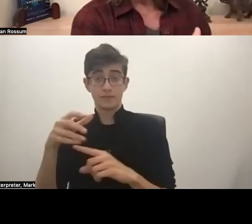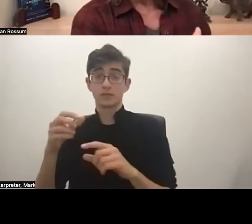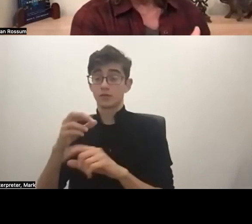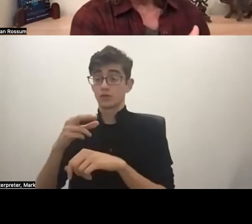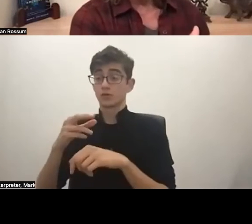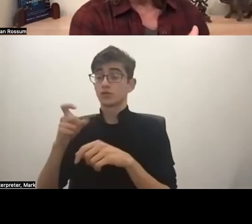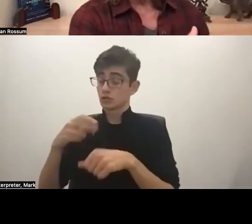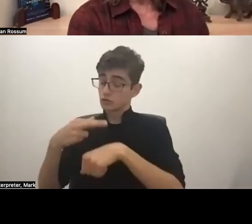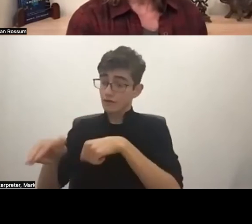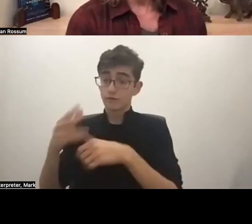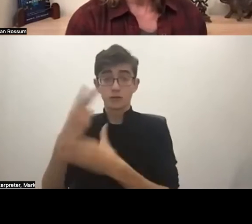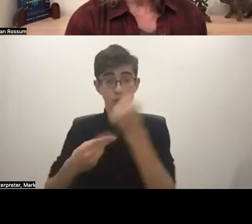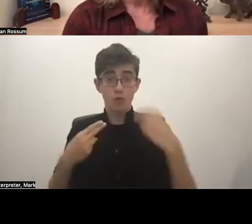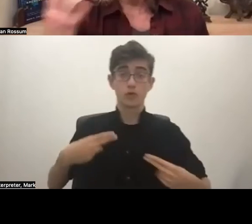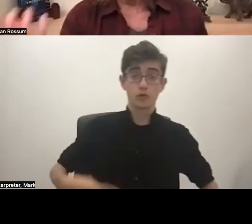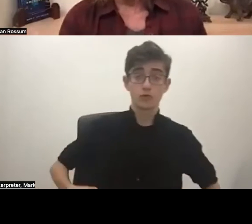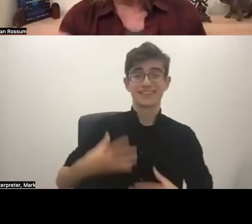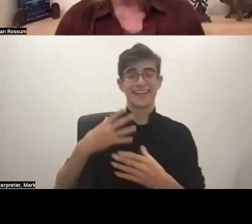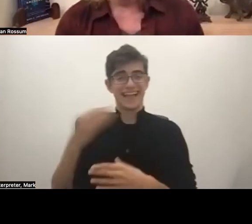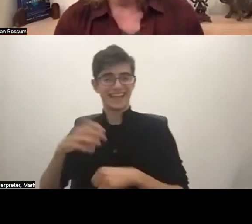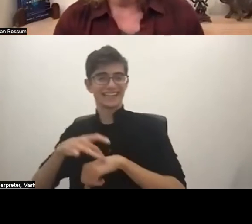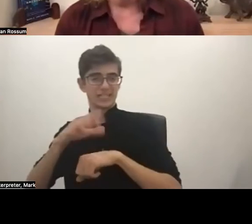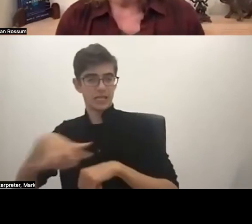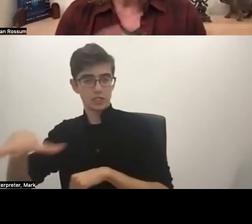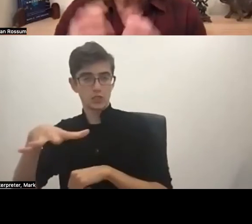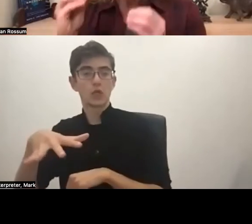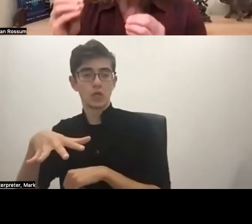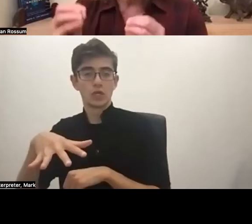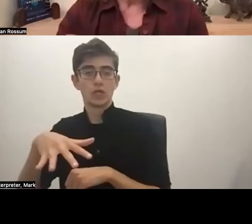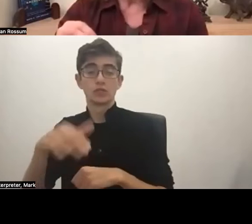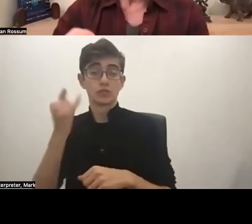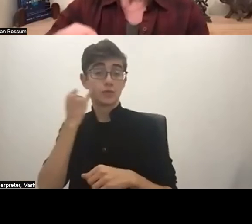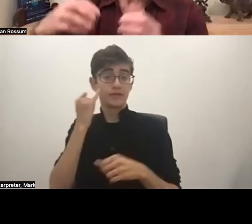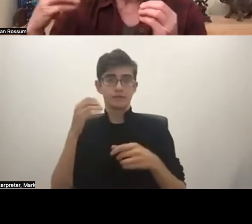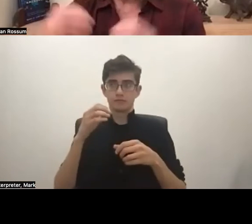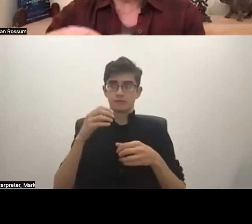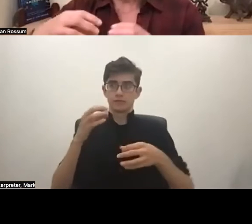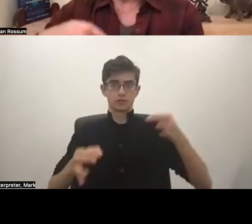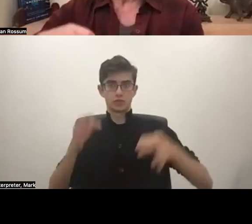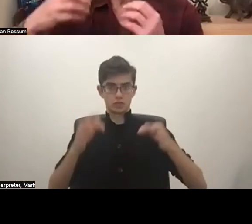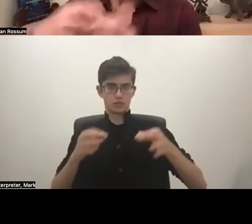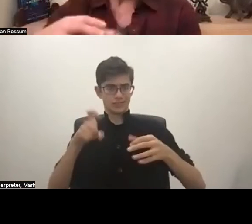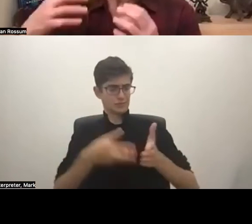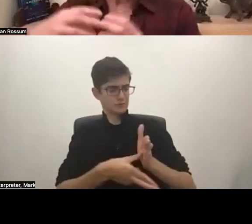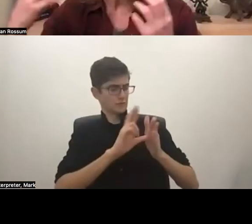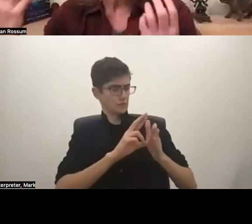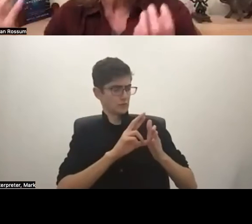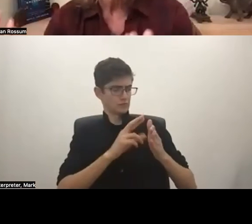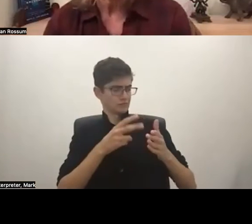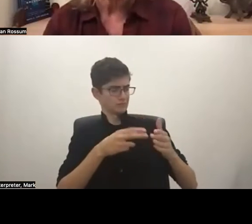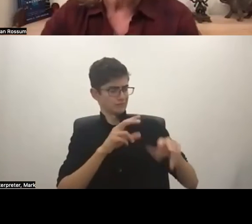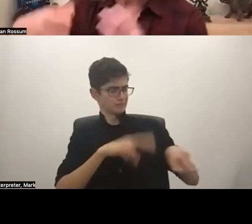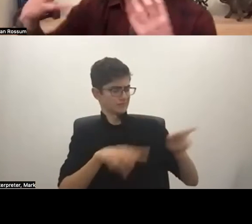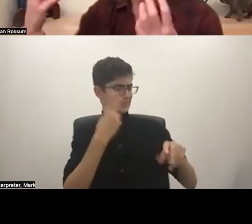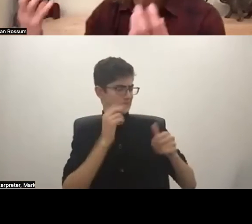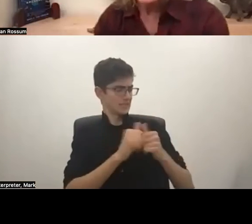also ecological health. So if you find yourself in that scenario where it's more about the health or the continued